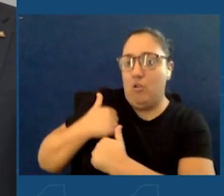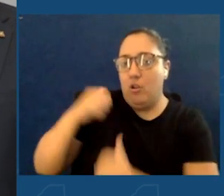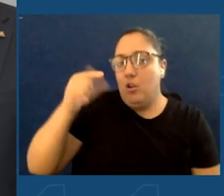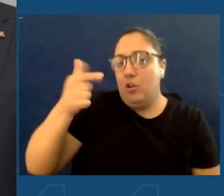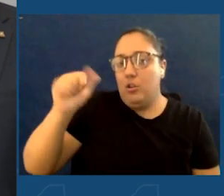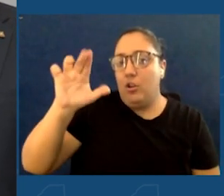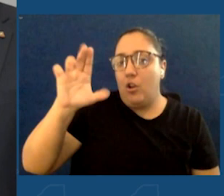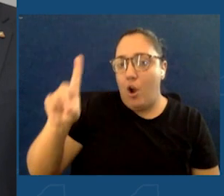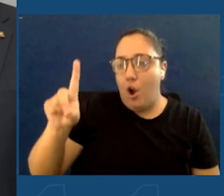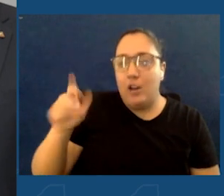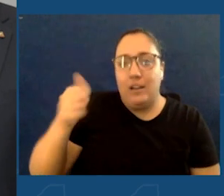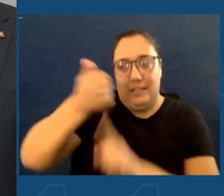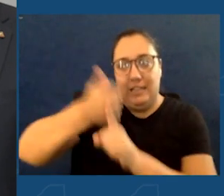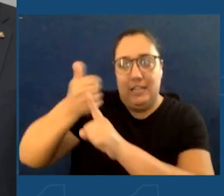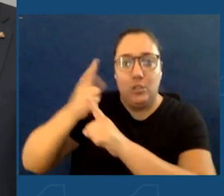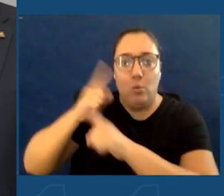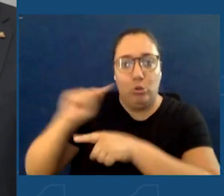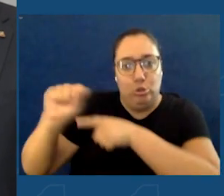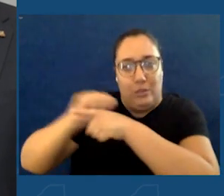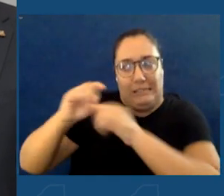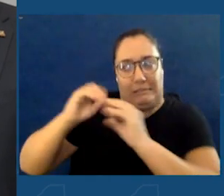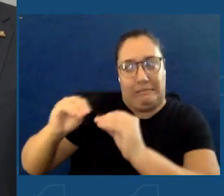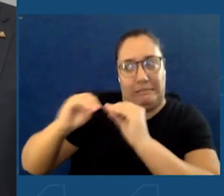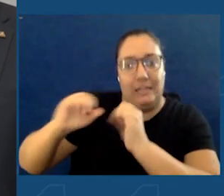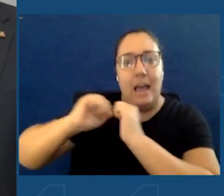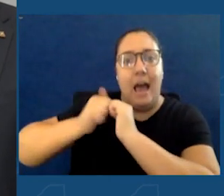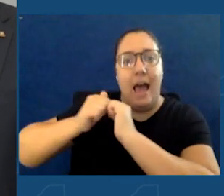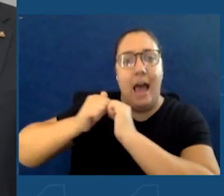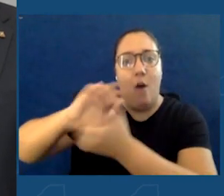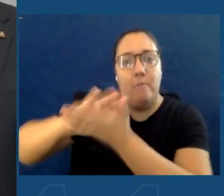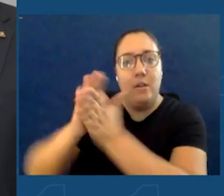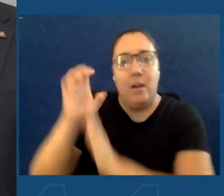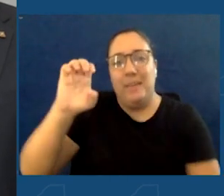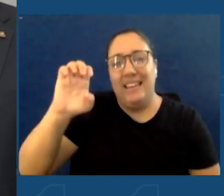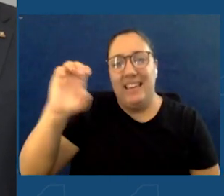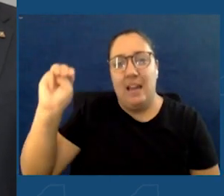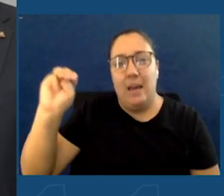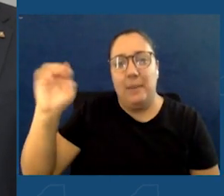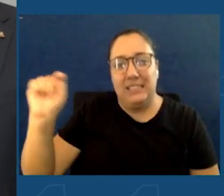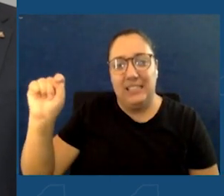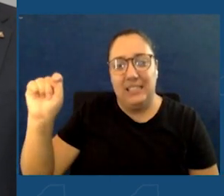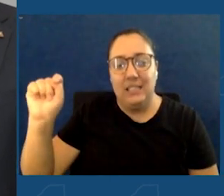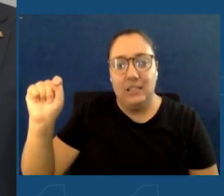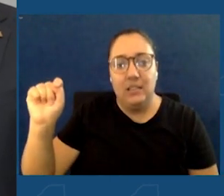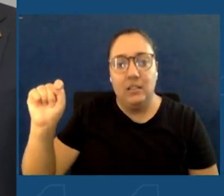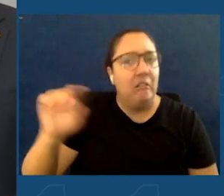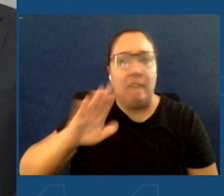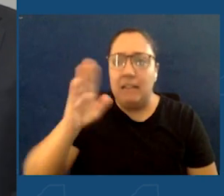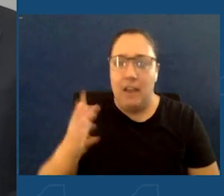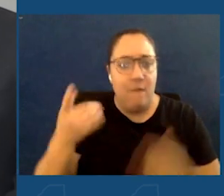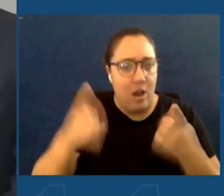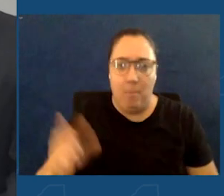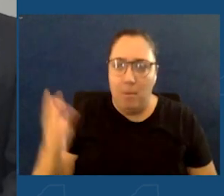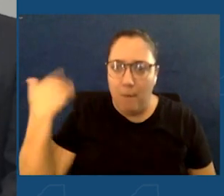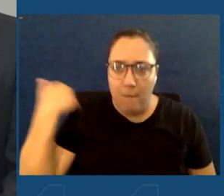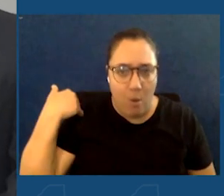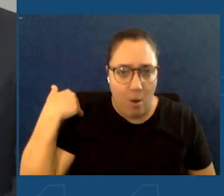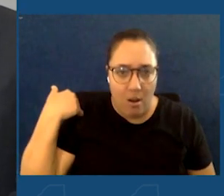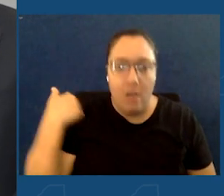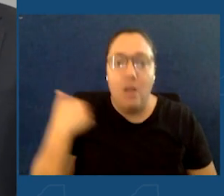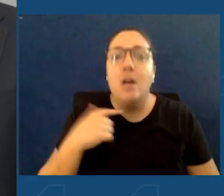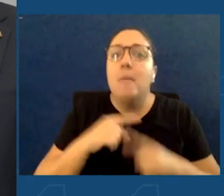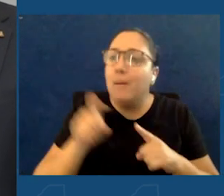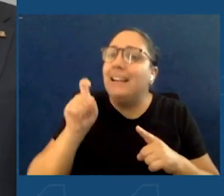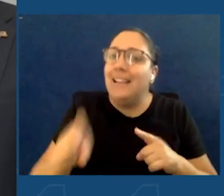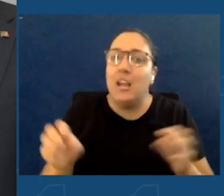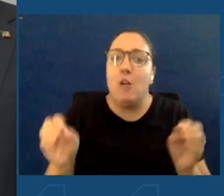trained as an EMT, never before. But I said, I need more people who can take care of someone who needs medical attention on the ground.